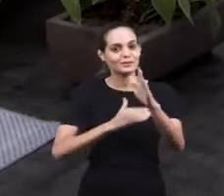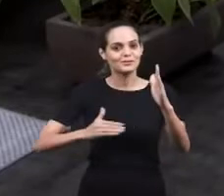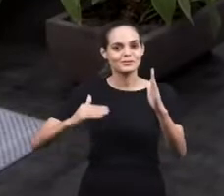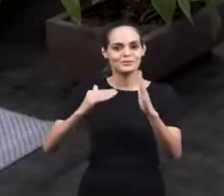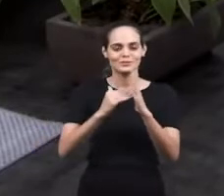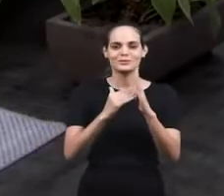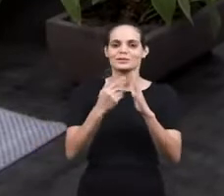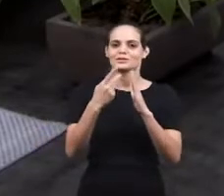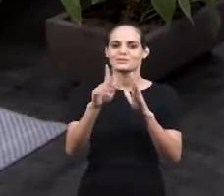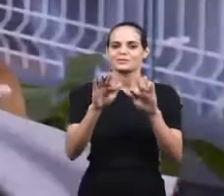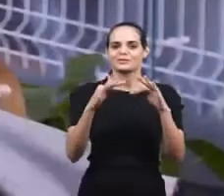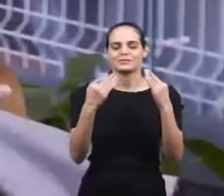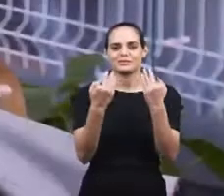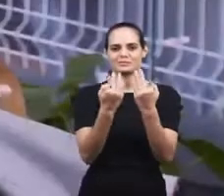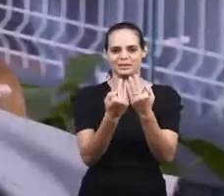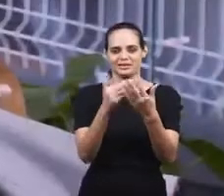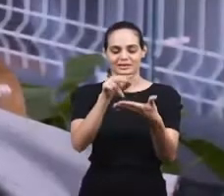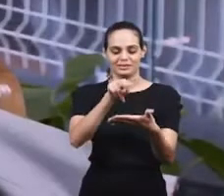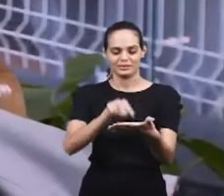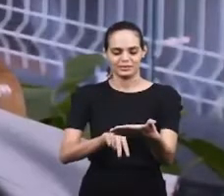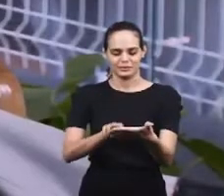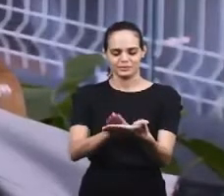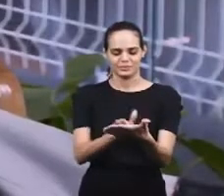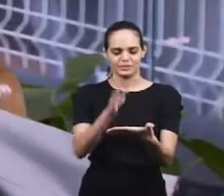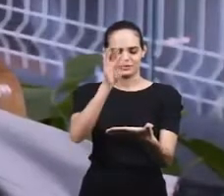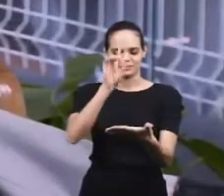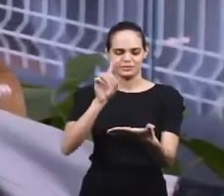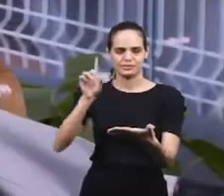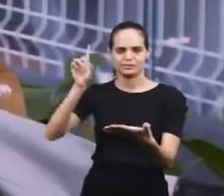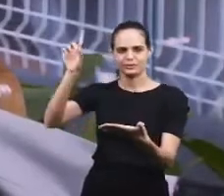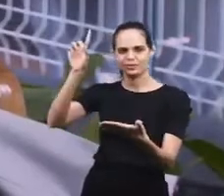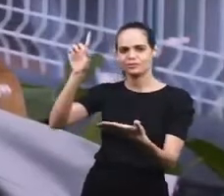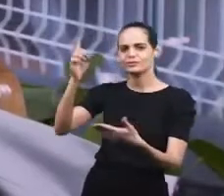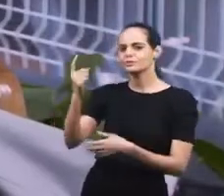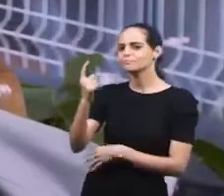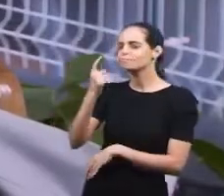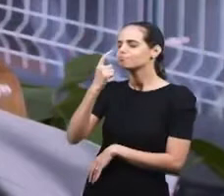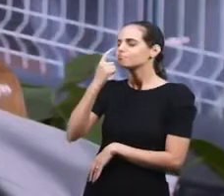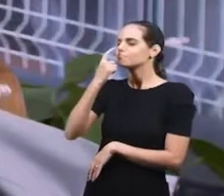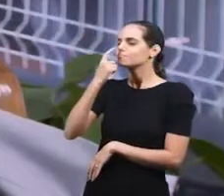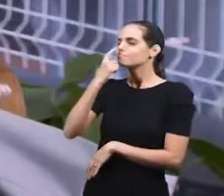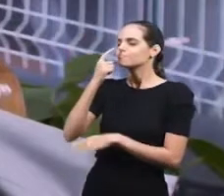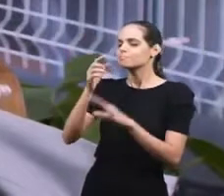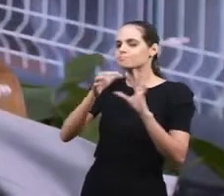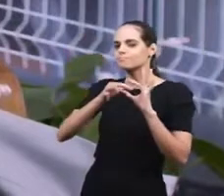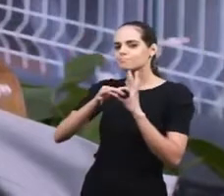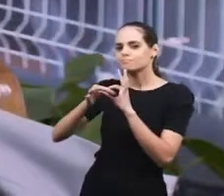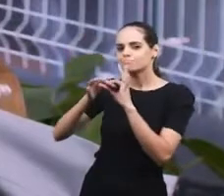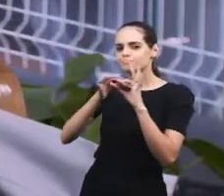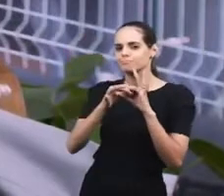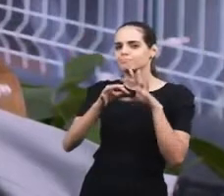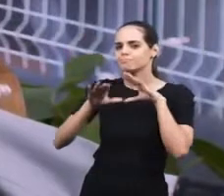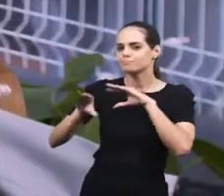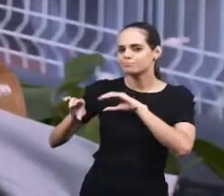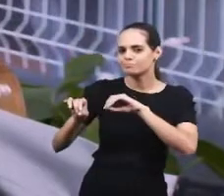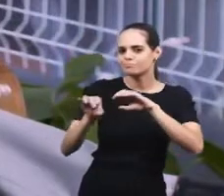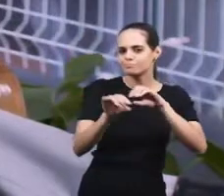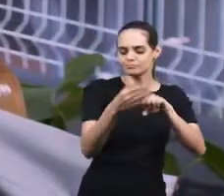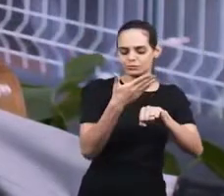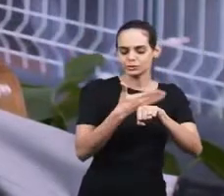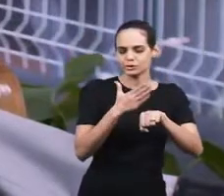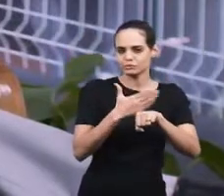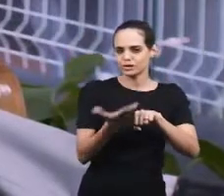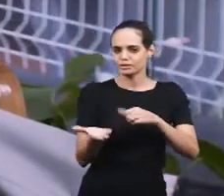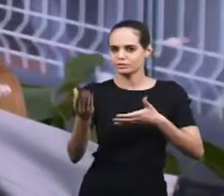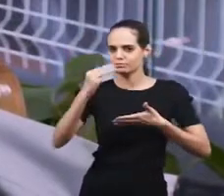for your whole family. Reading the Bible, it puts us in touch with the teachings that when we apply